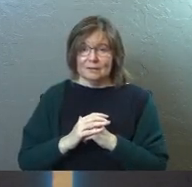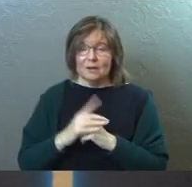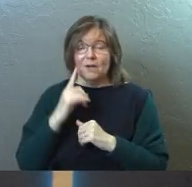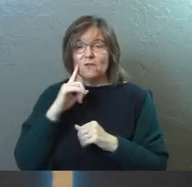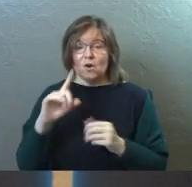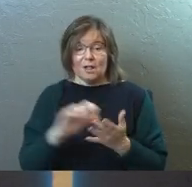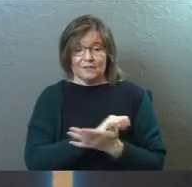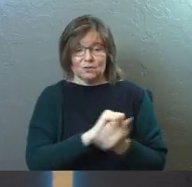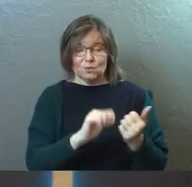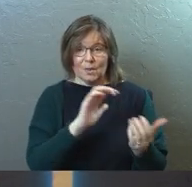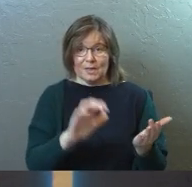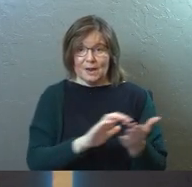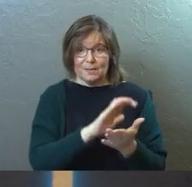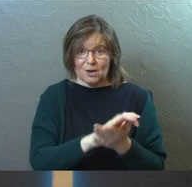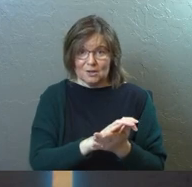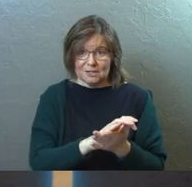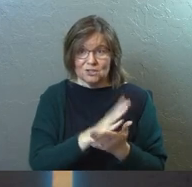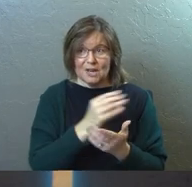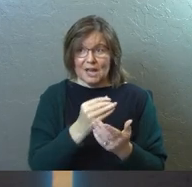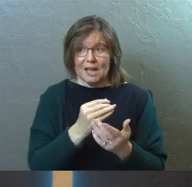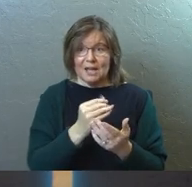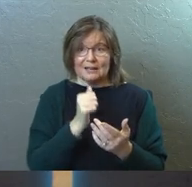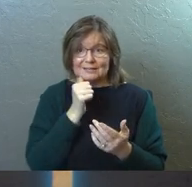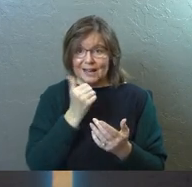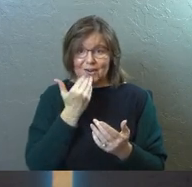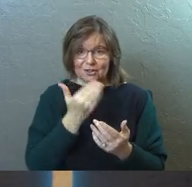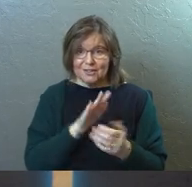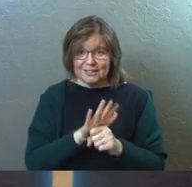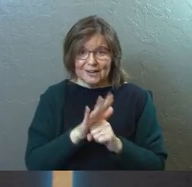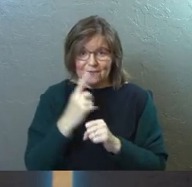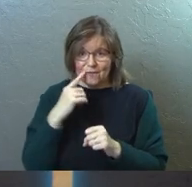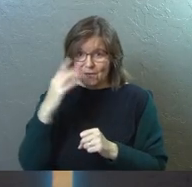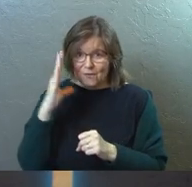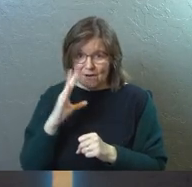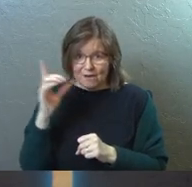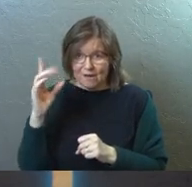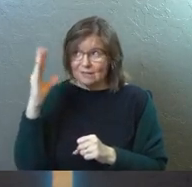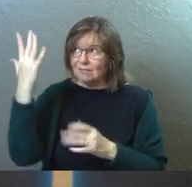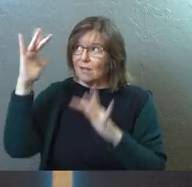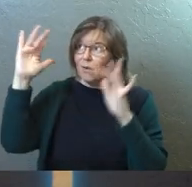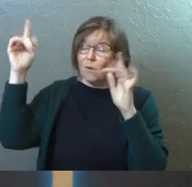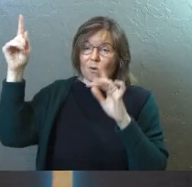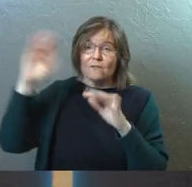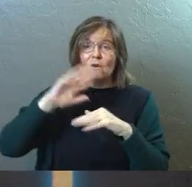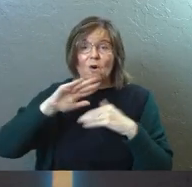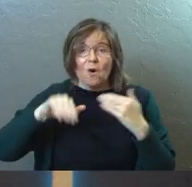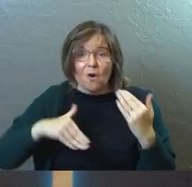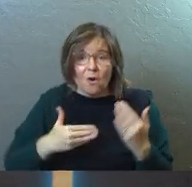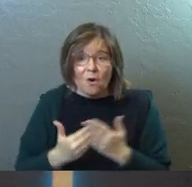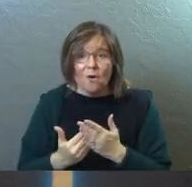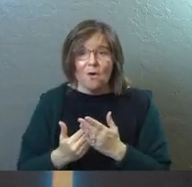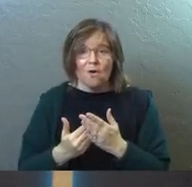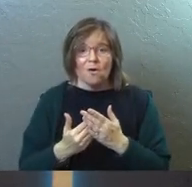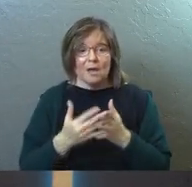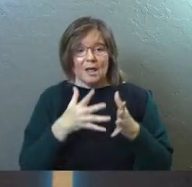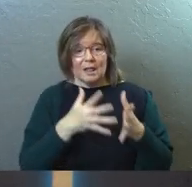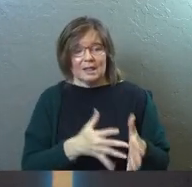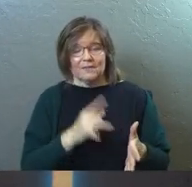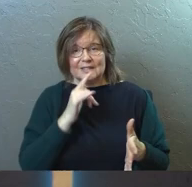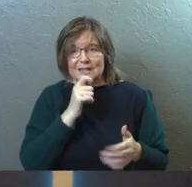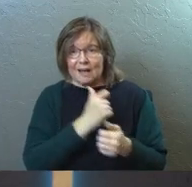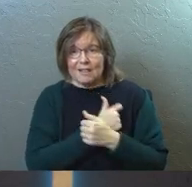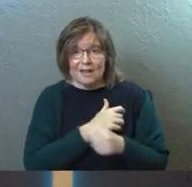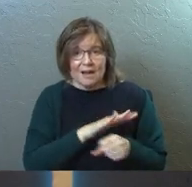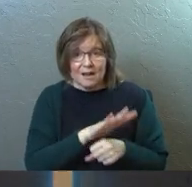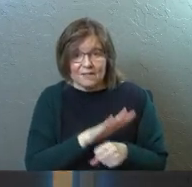their marriages and fall short of God's glory. For all have left their kids